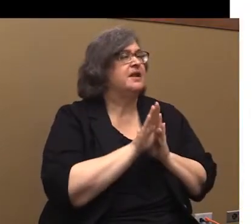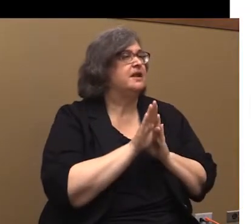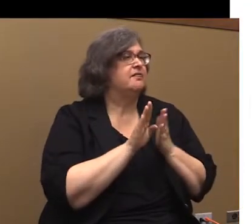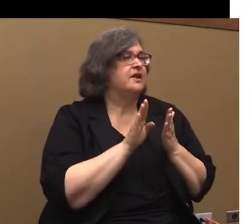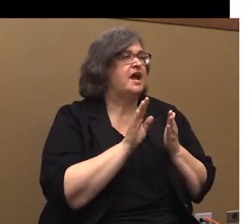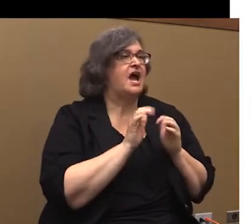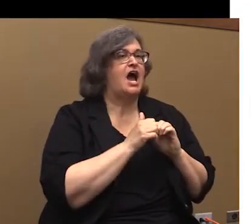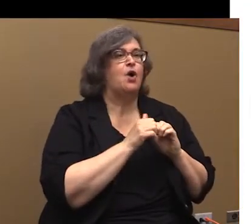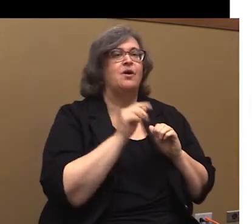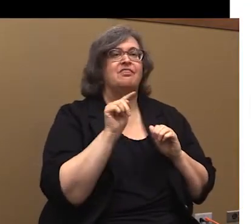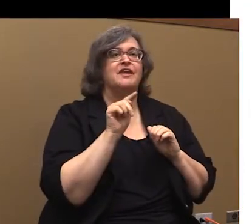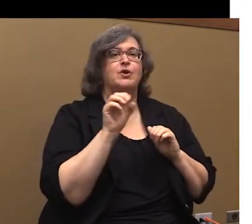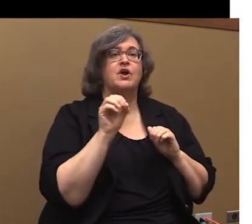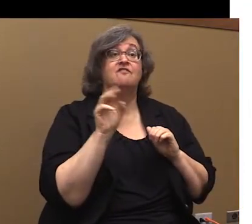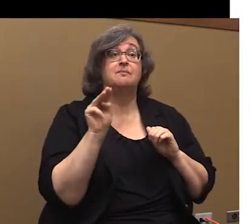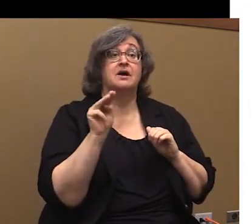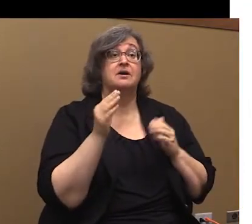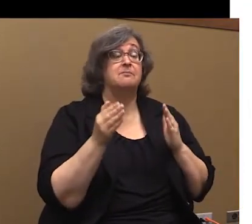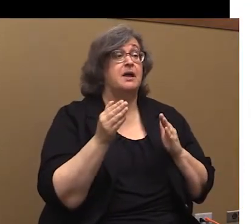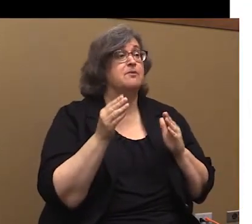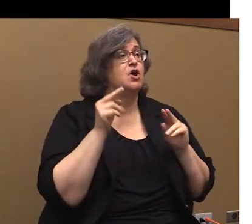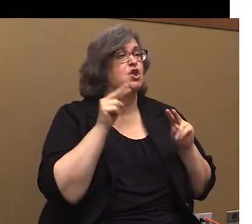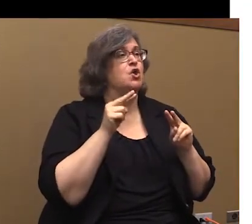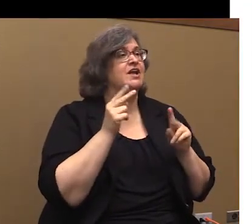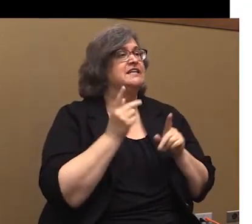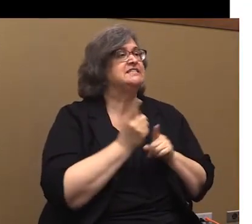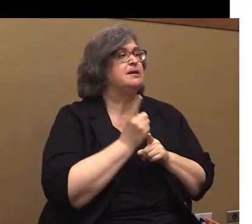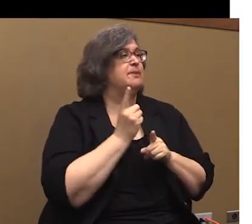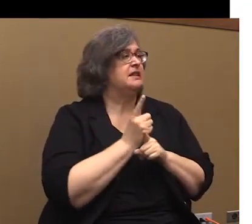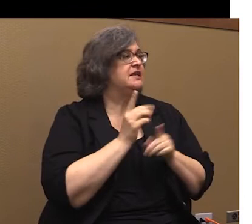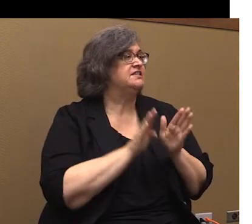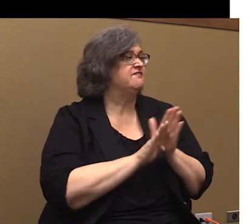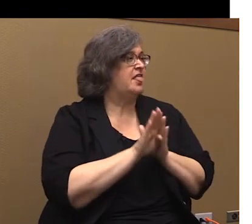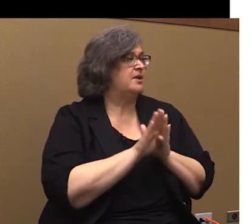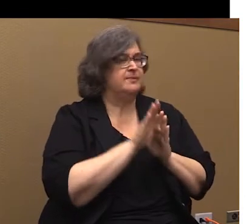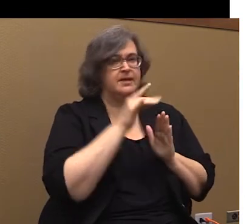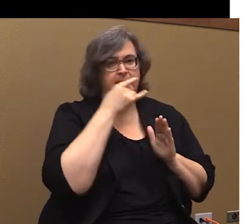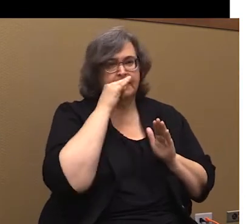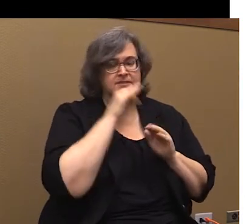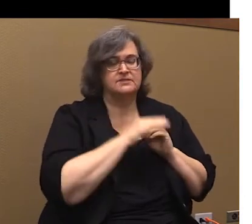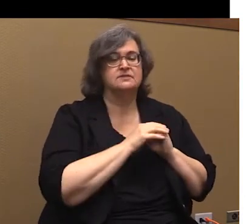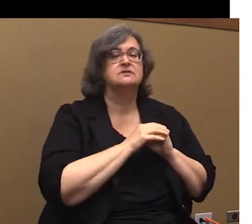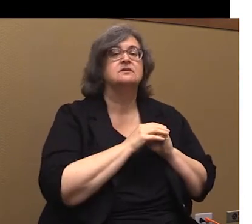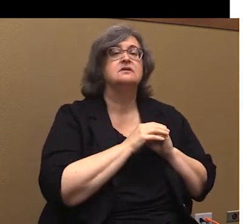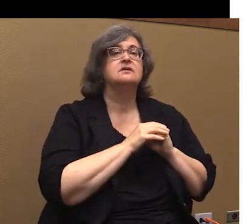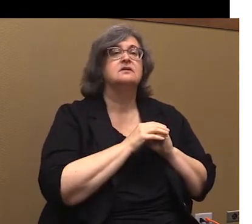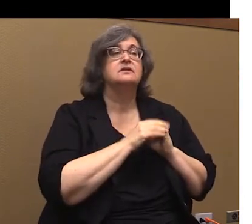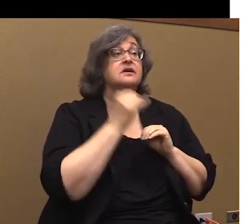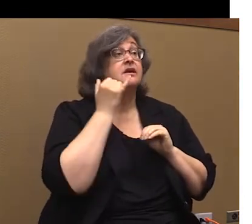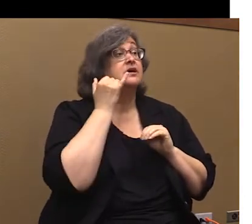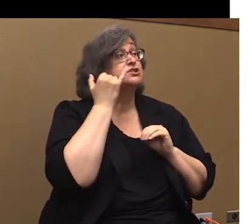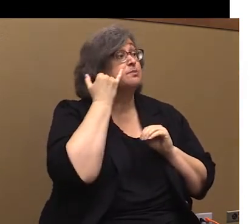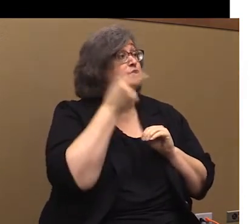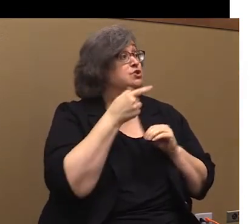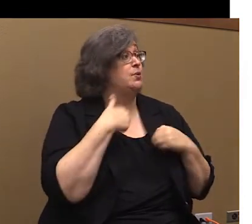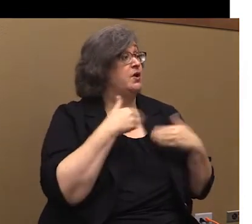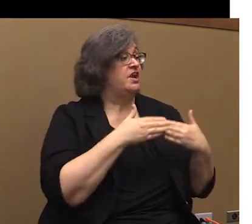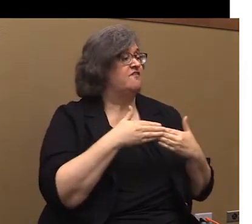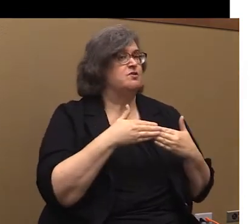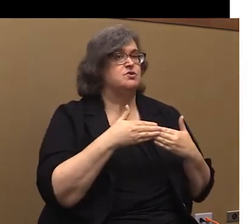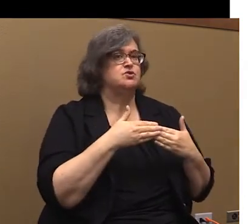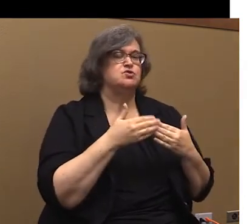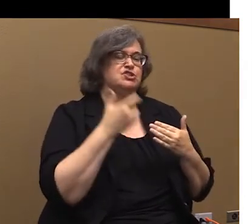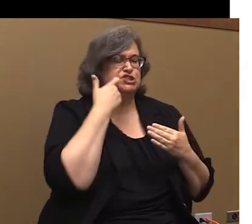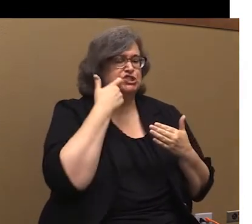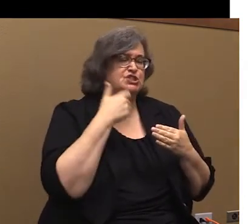Let's take a look at developmentally how theory of mind might look in typically developing kids. Like if you